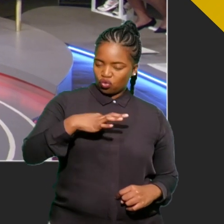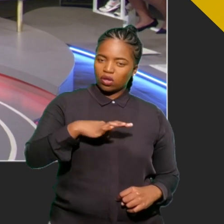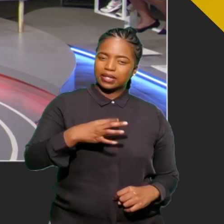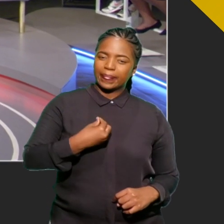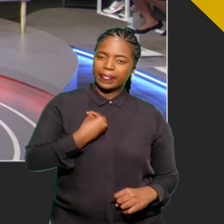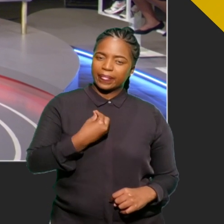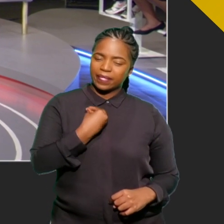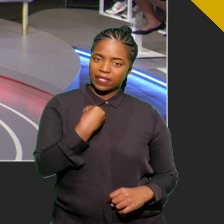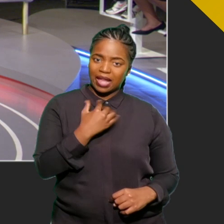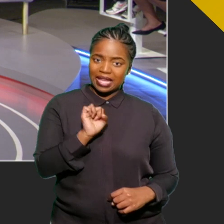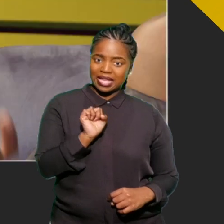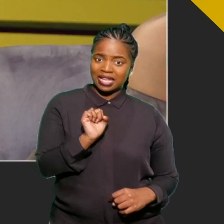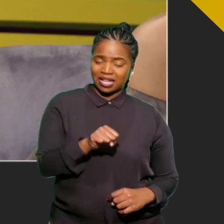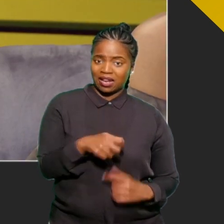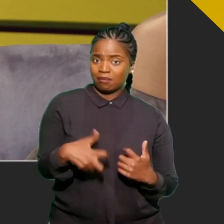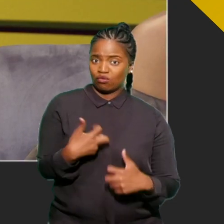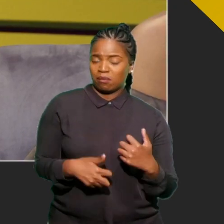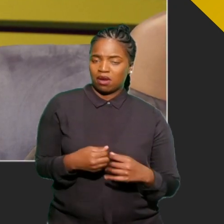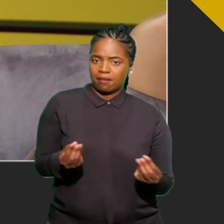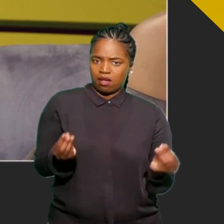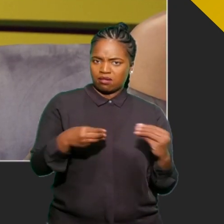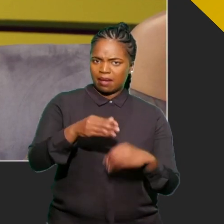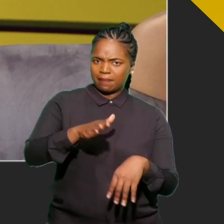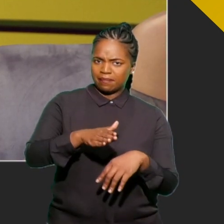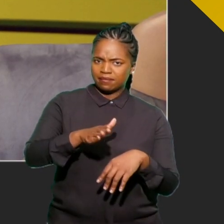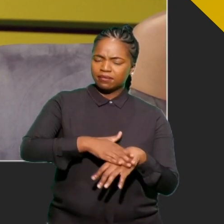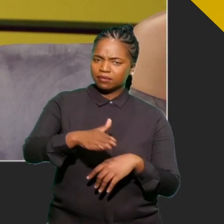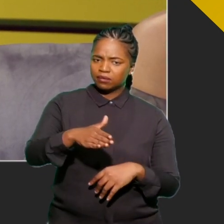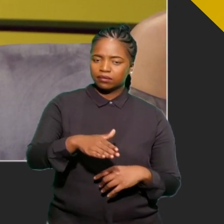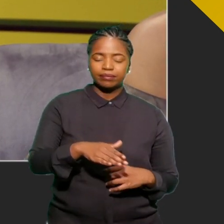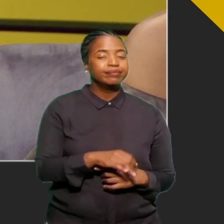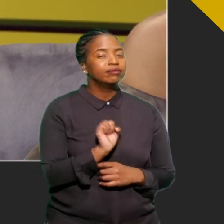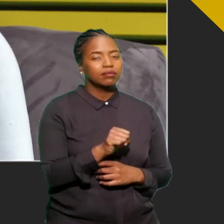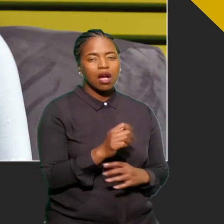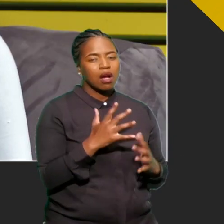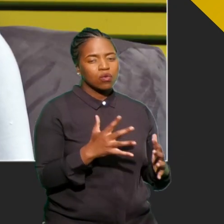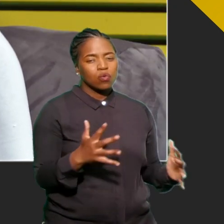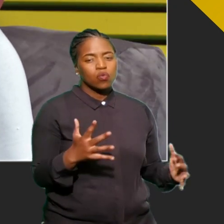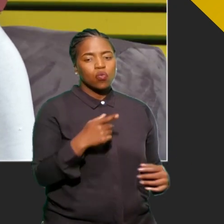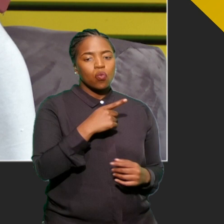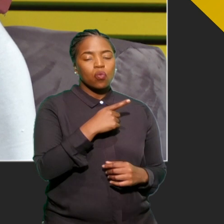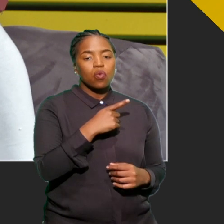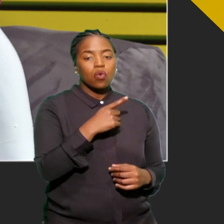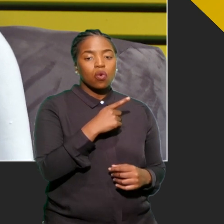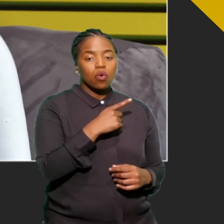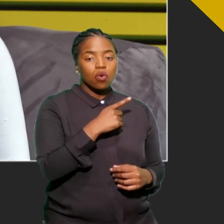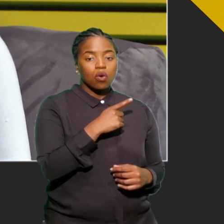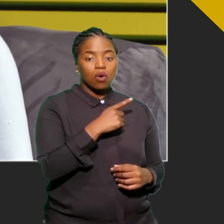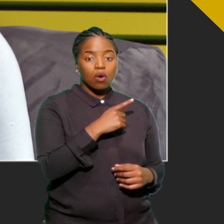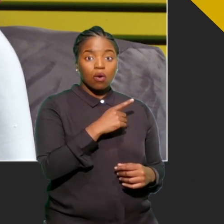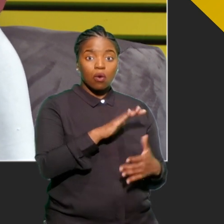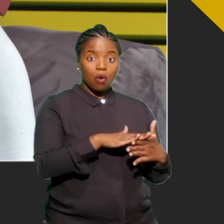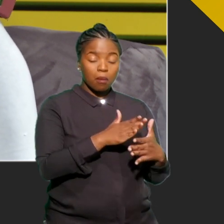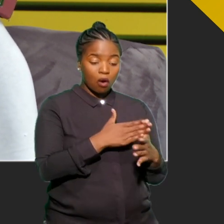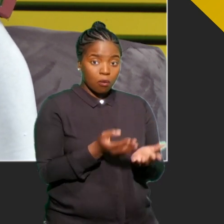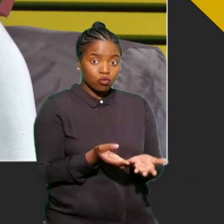encane affects this problem that we have with the mortality rate? Yes, kakhulu, because late detection